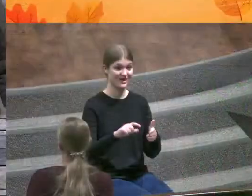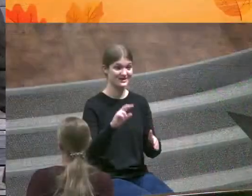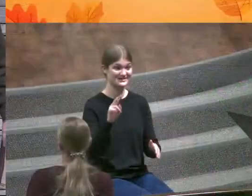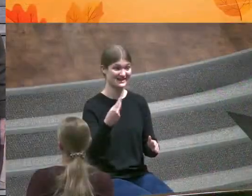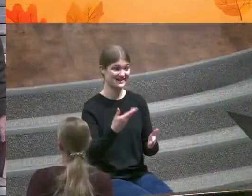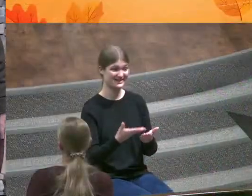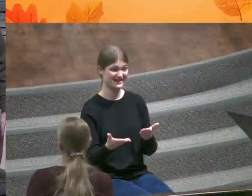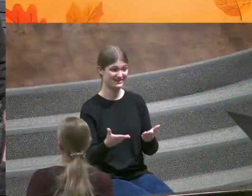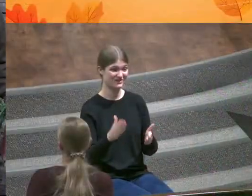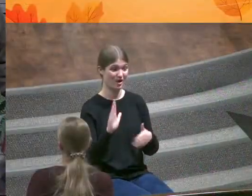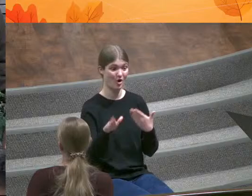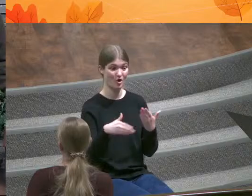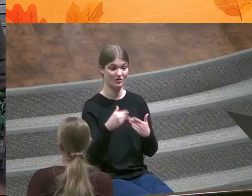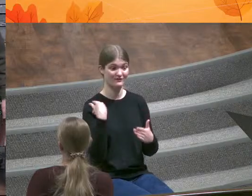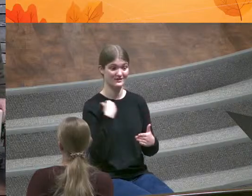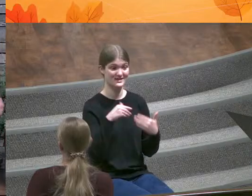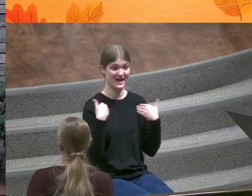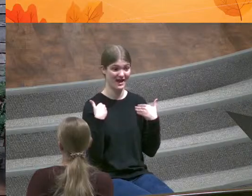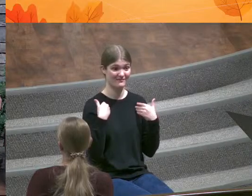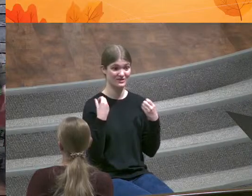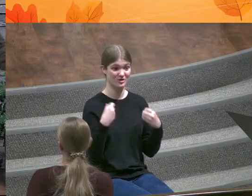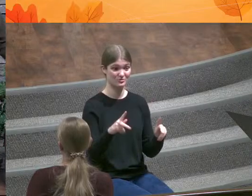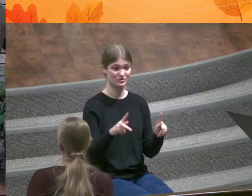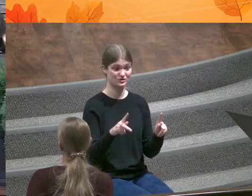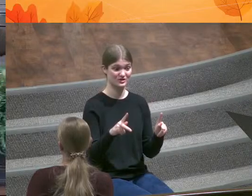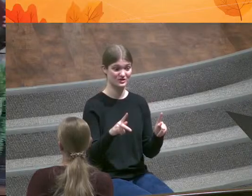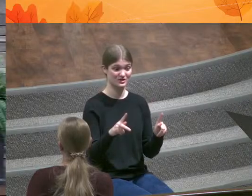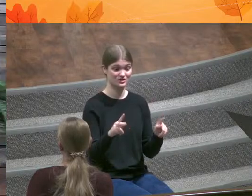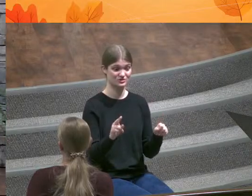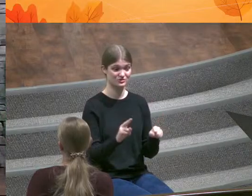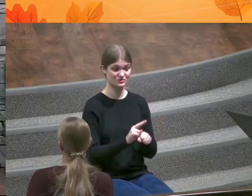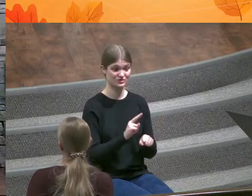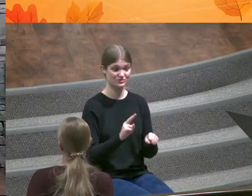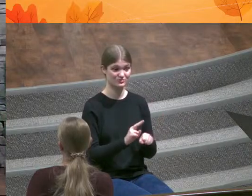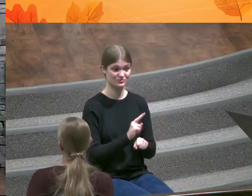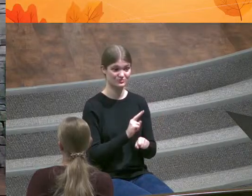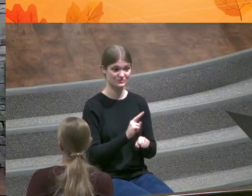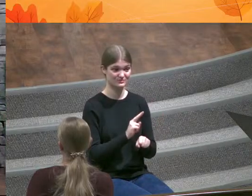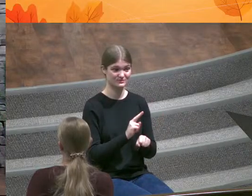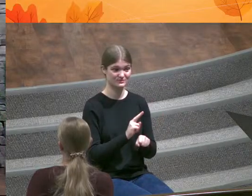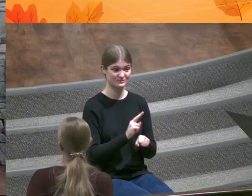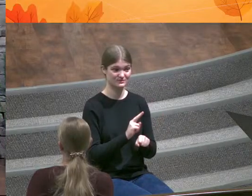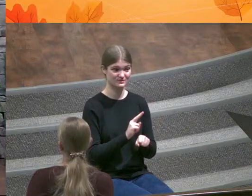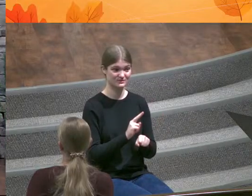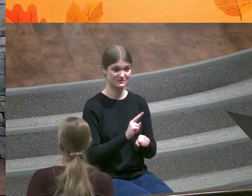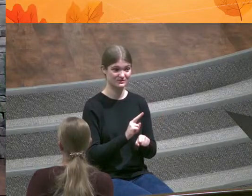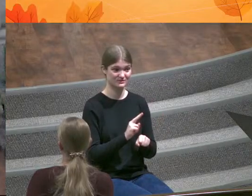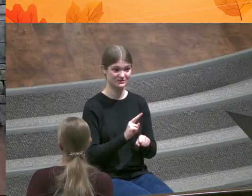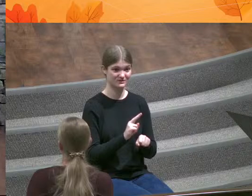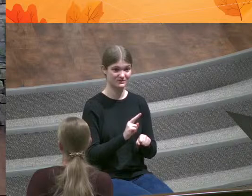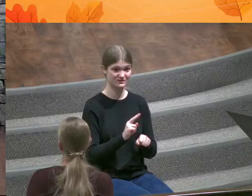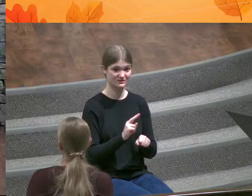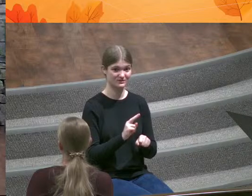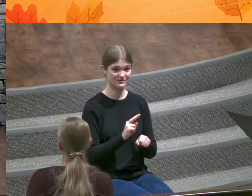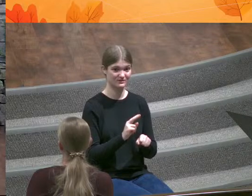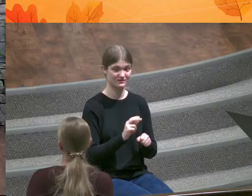the second thing that all of us have the opportunity to immerse ourselves in